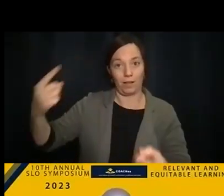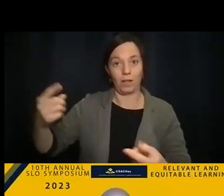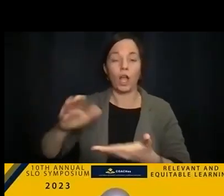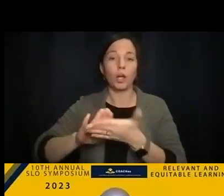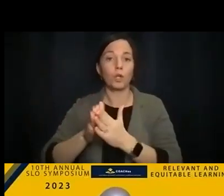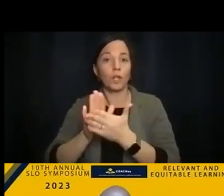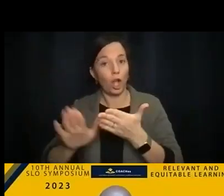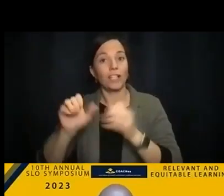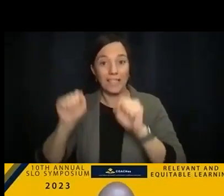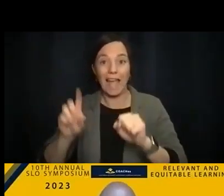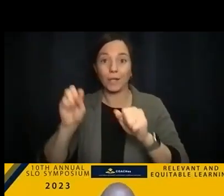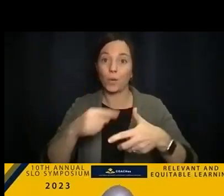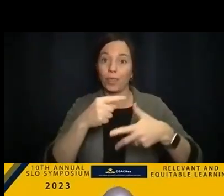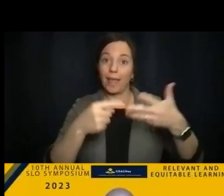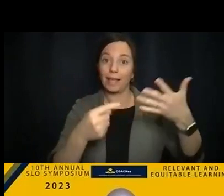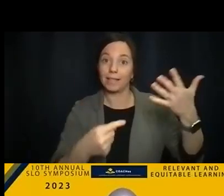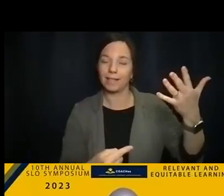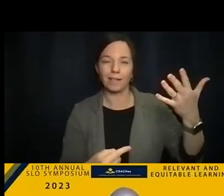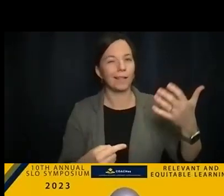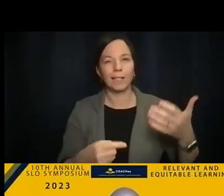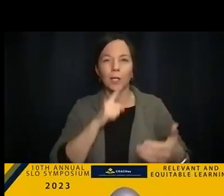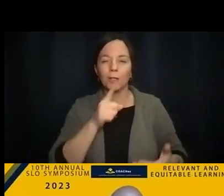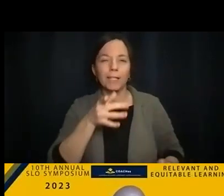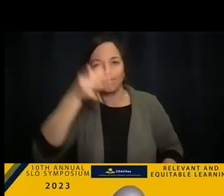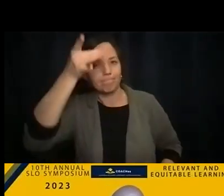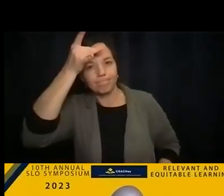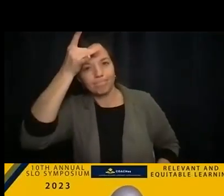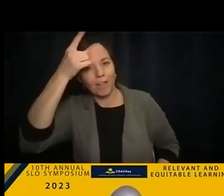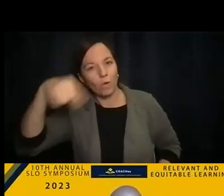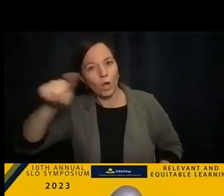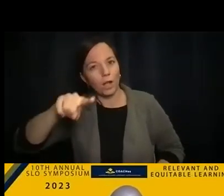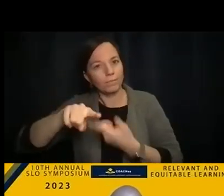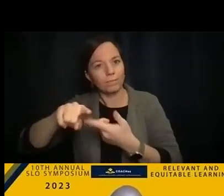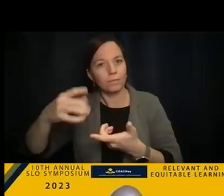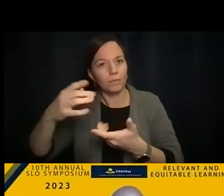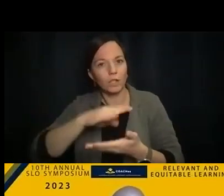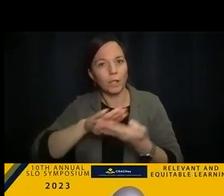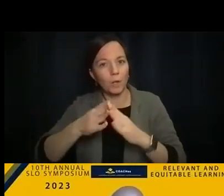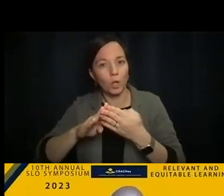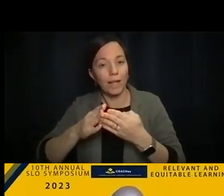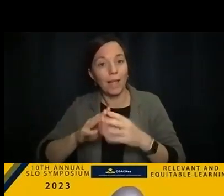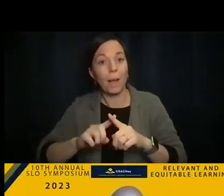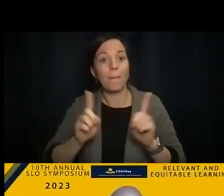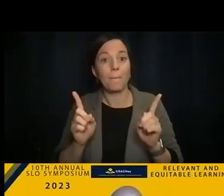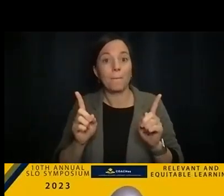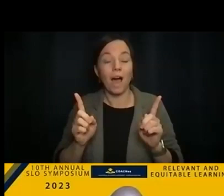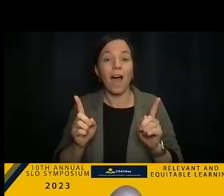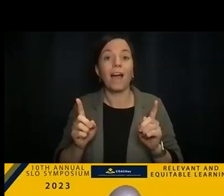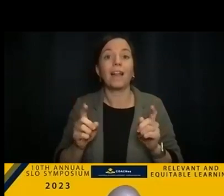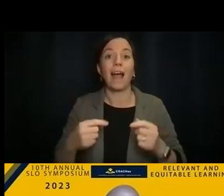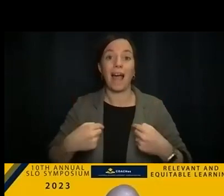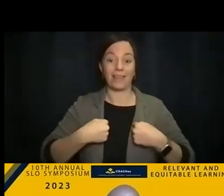this for you. That hasn't resonated. It hasn't driven enrollment. But what are you starting to see? More of the I can afford college, the